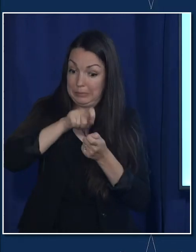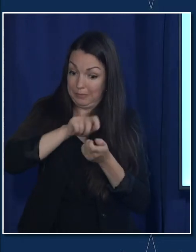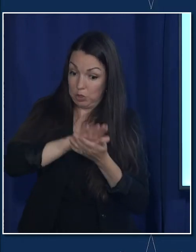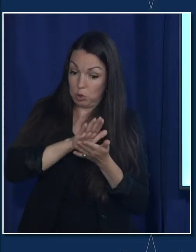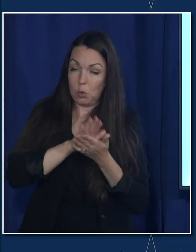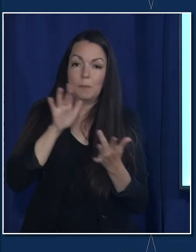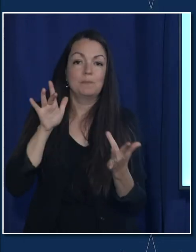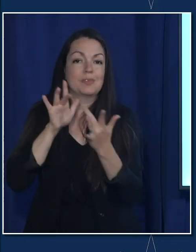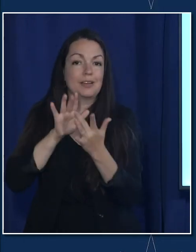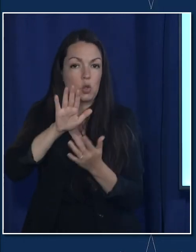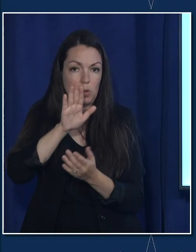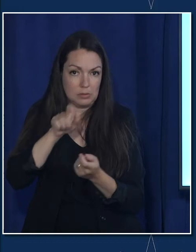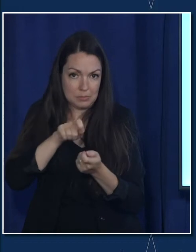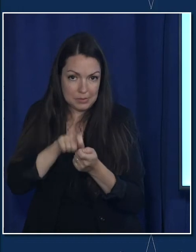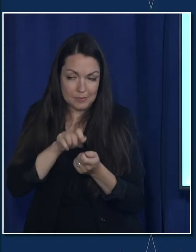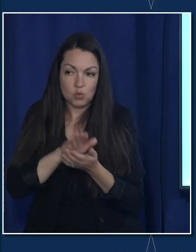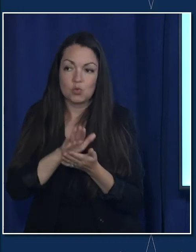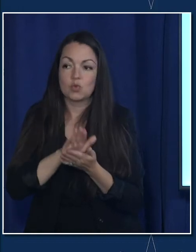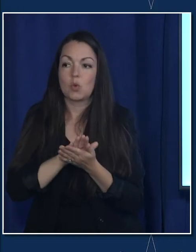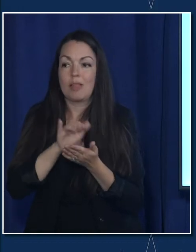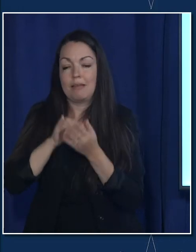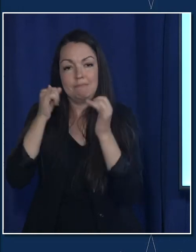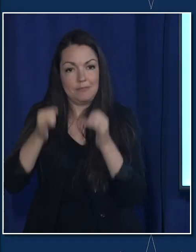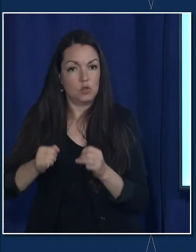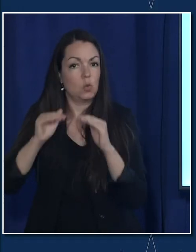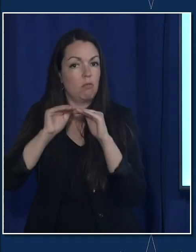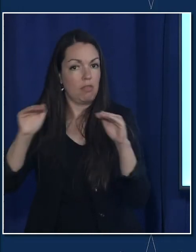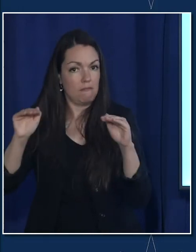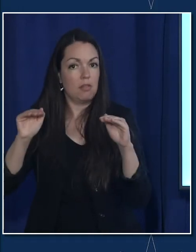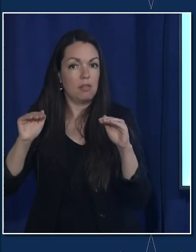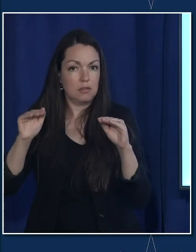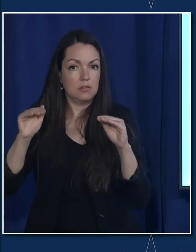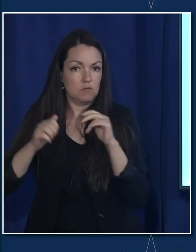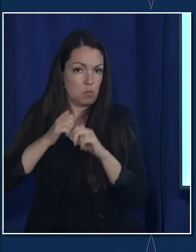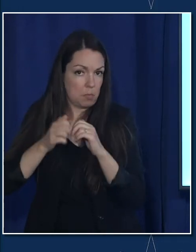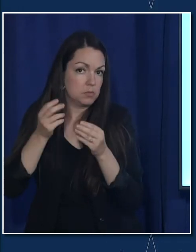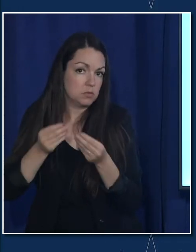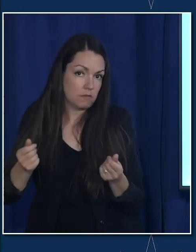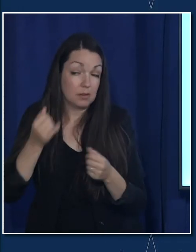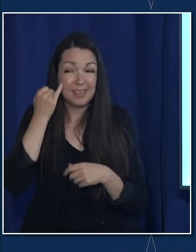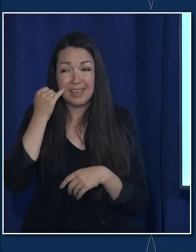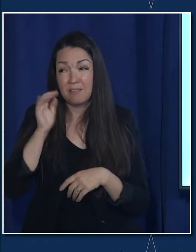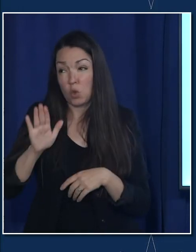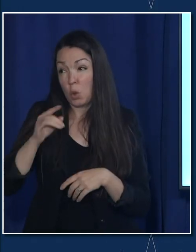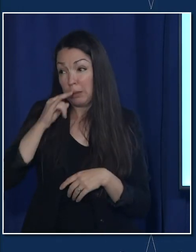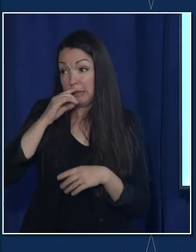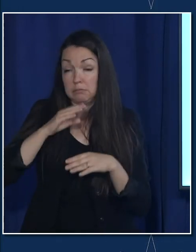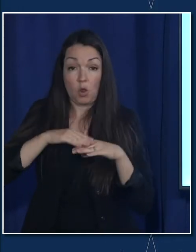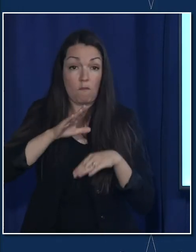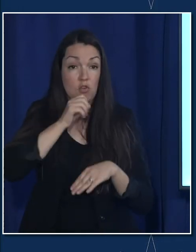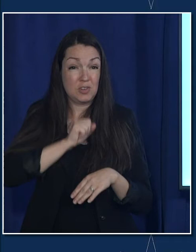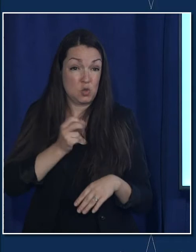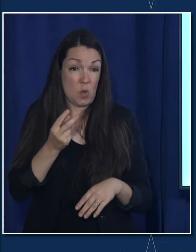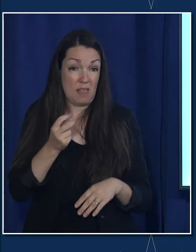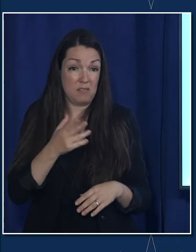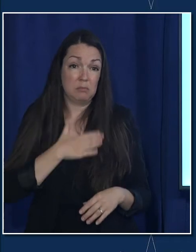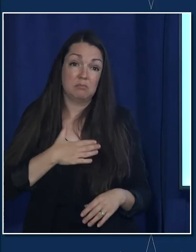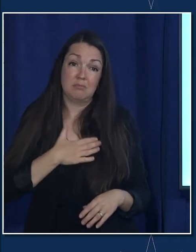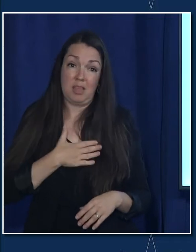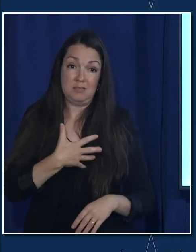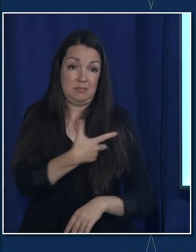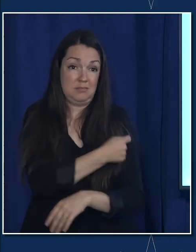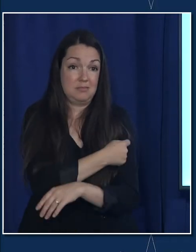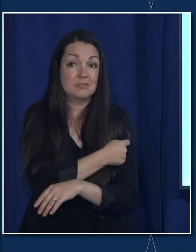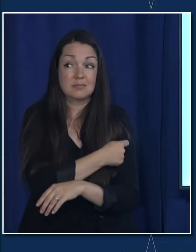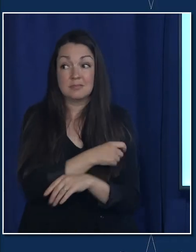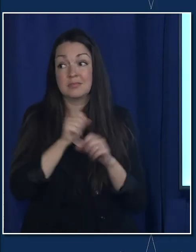the solving really at that individual level. But again, remember that if your kid is over 12, please get vaccinated. That is the